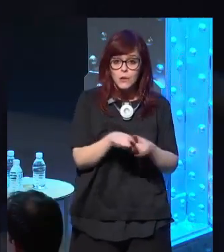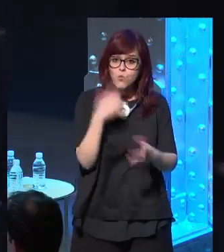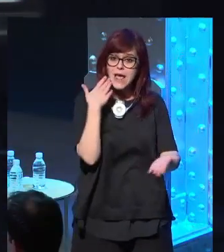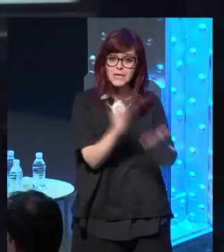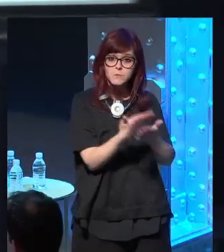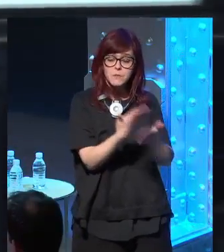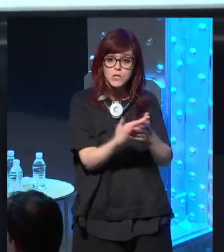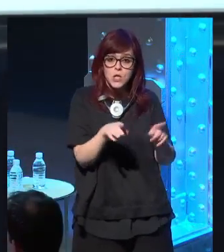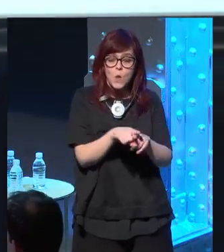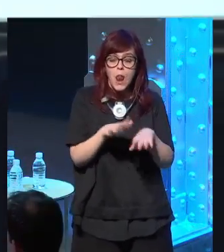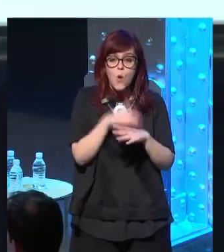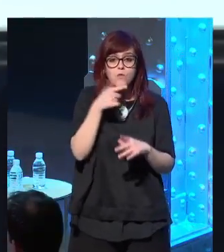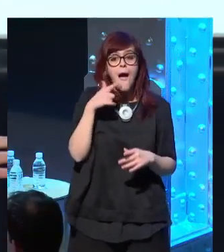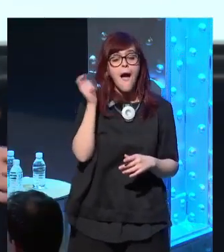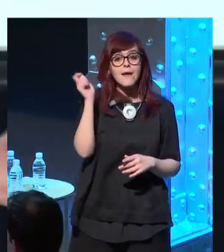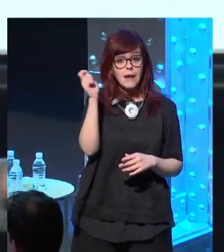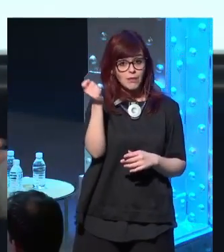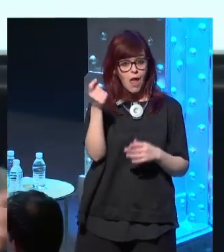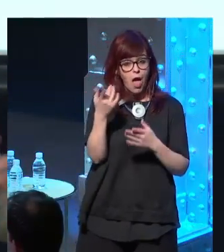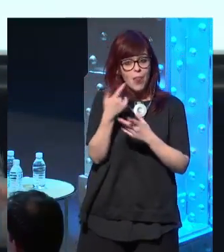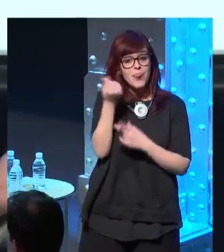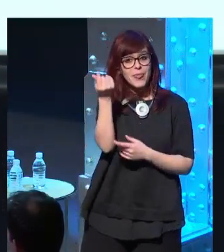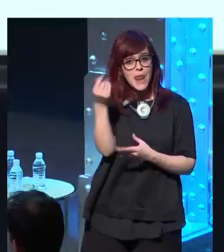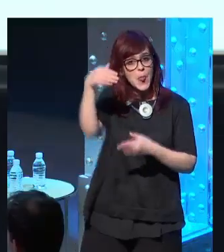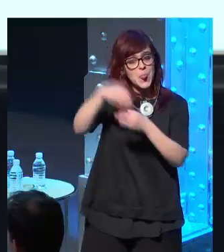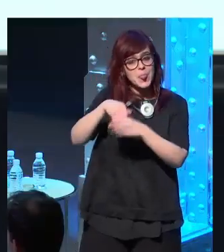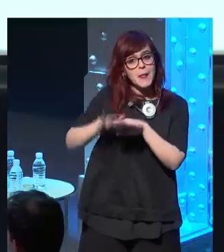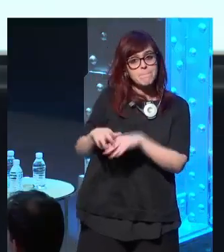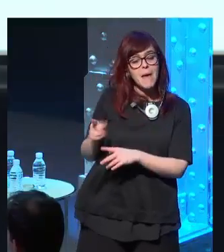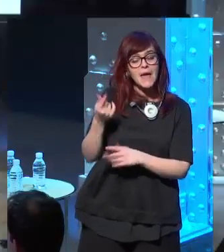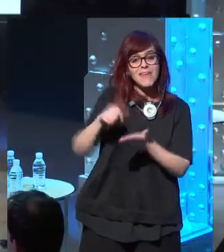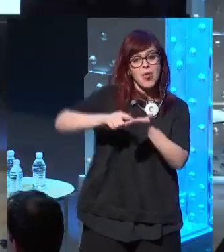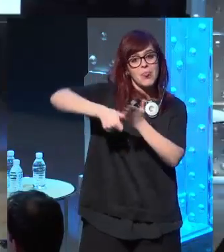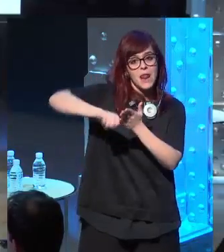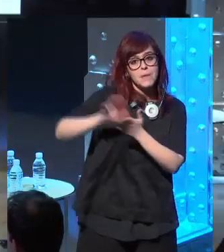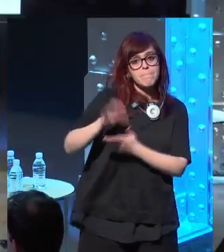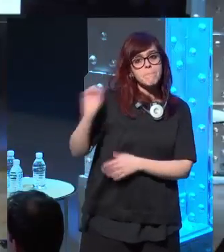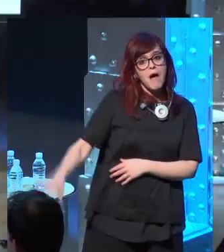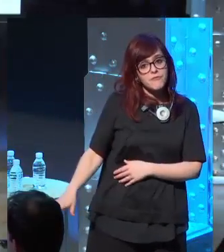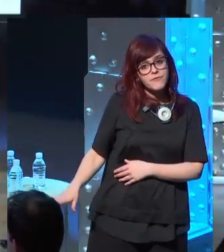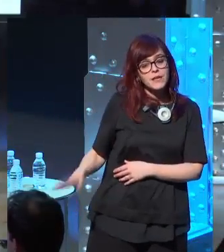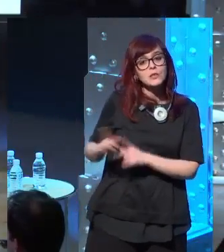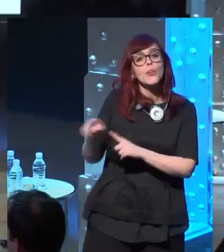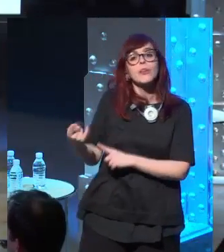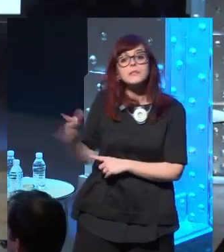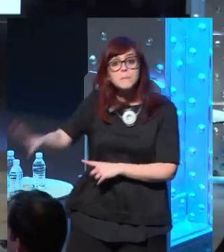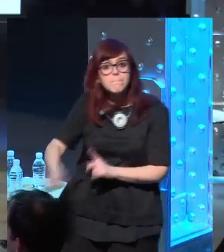ID papers and dropped it, and then see how many of the wallets are returned with the money intact.